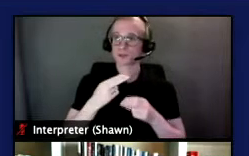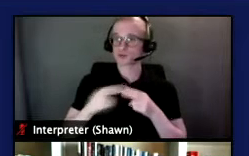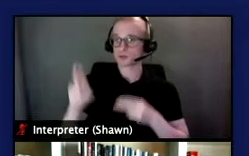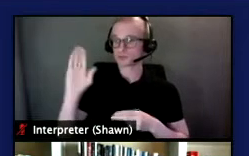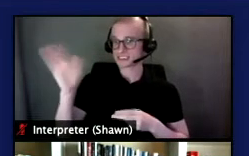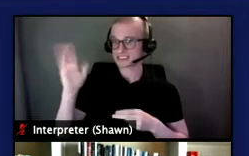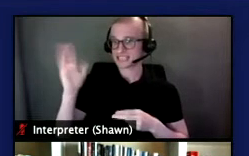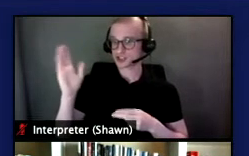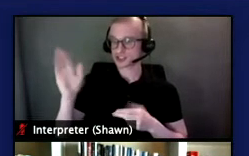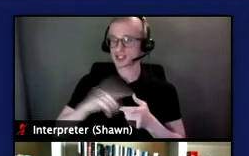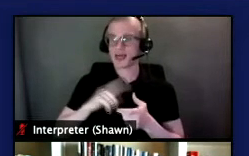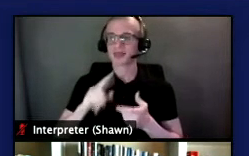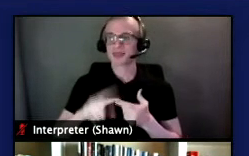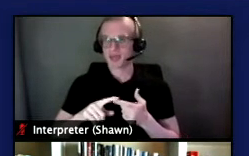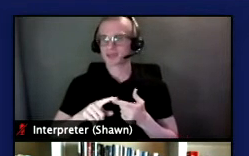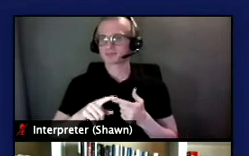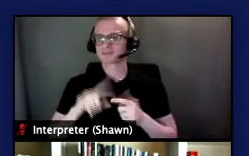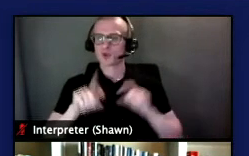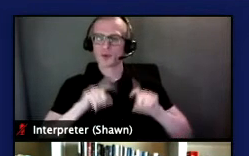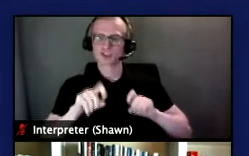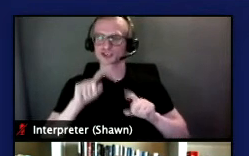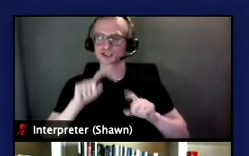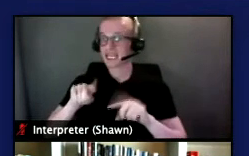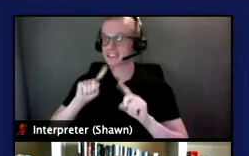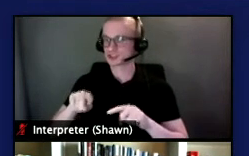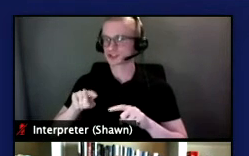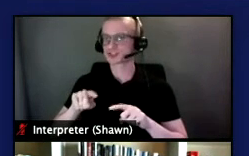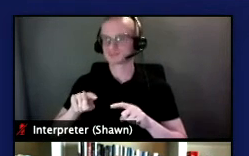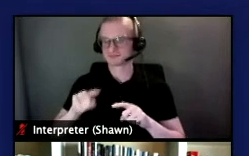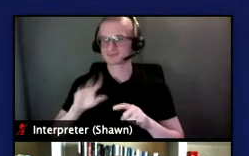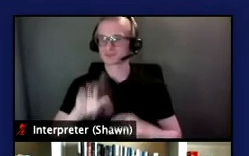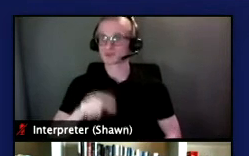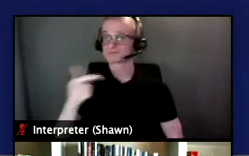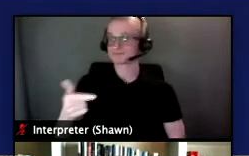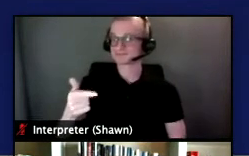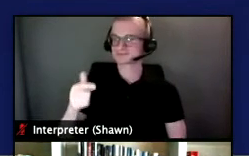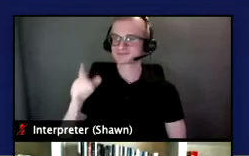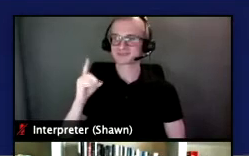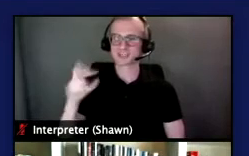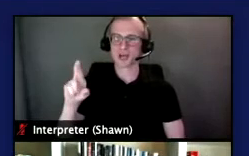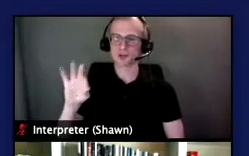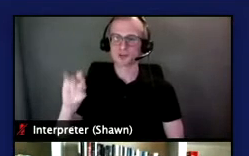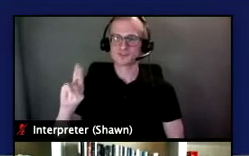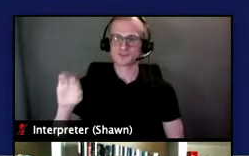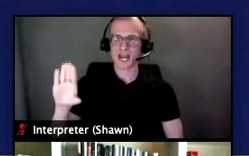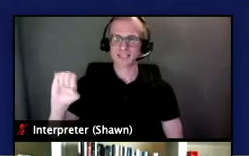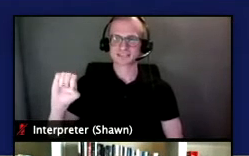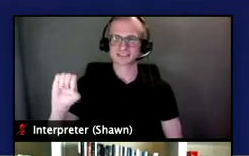And I'm going to go ahead and start with Dr. France.